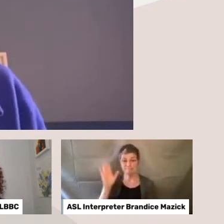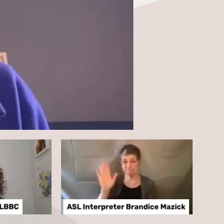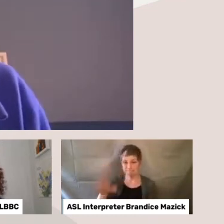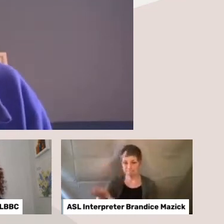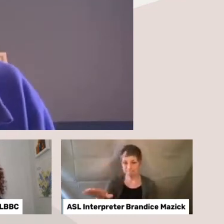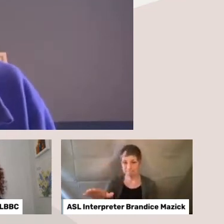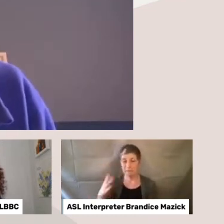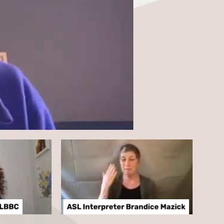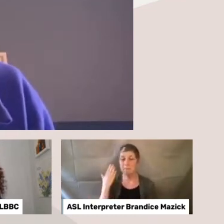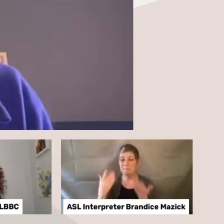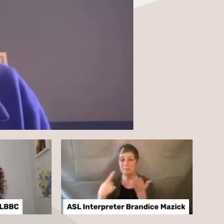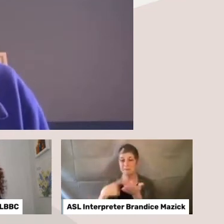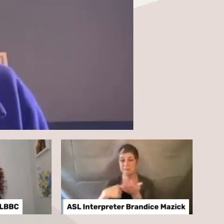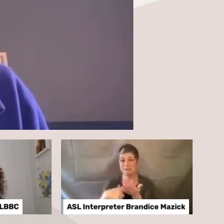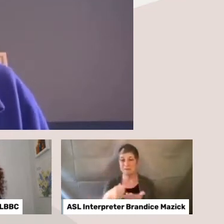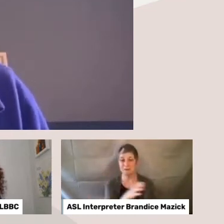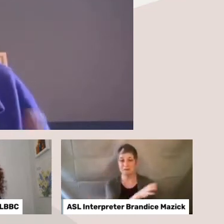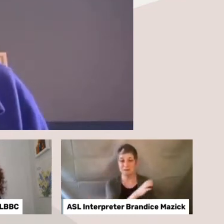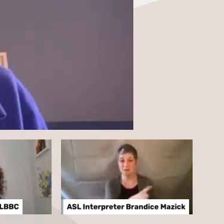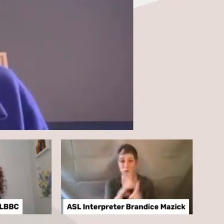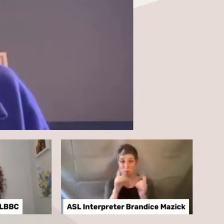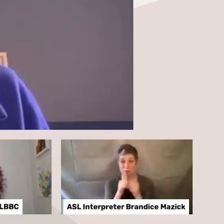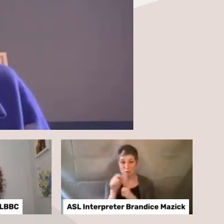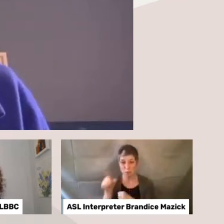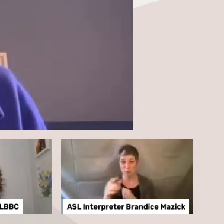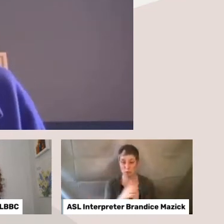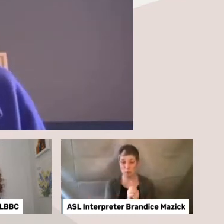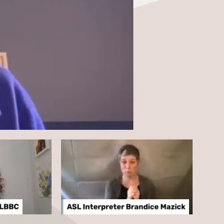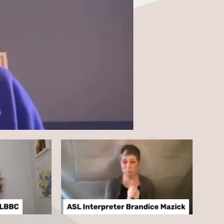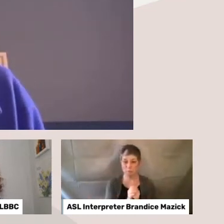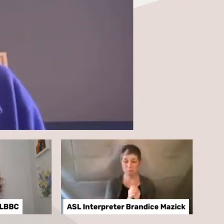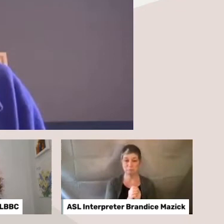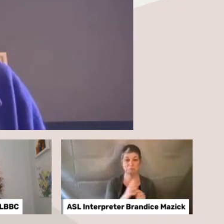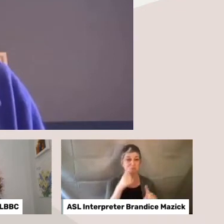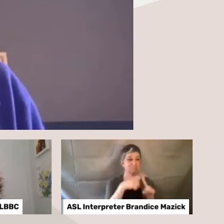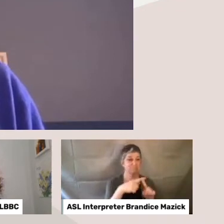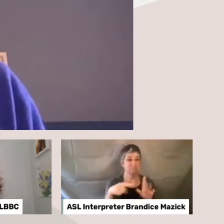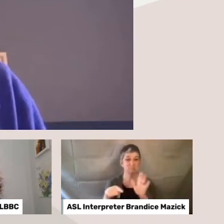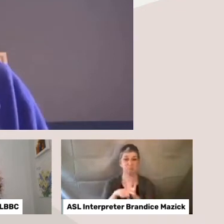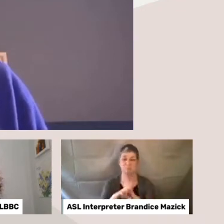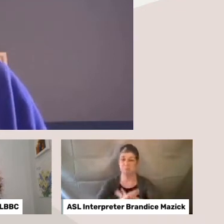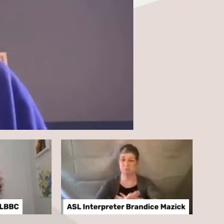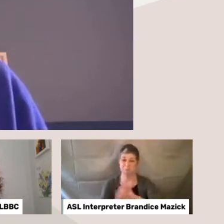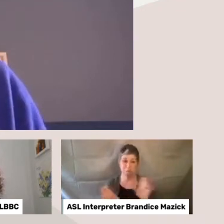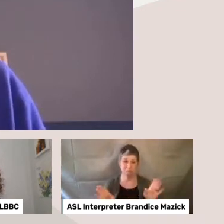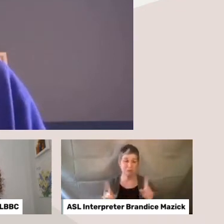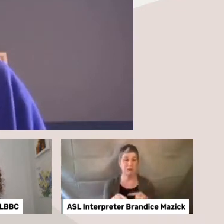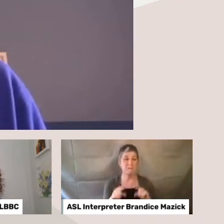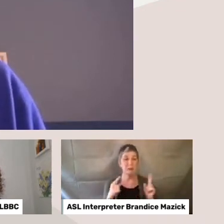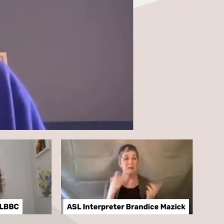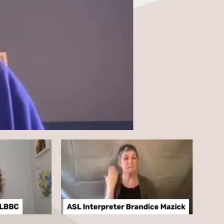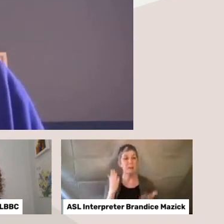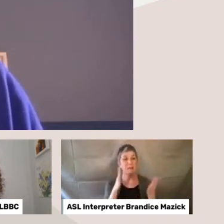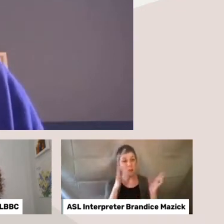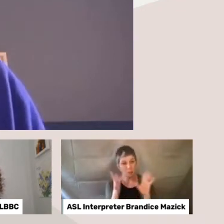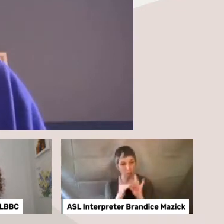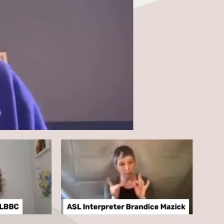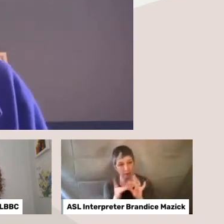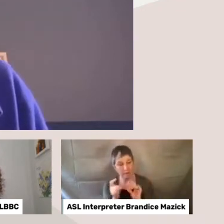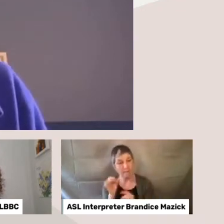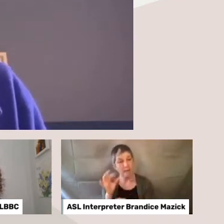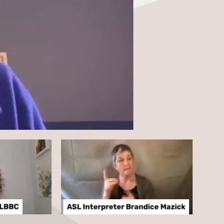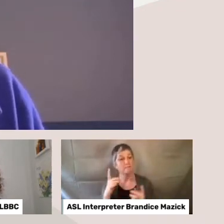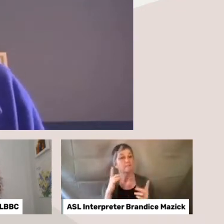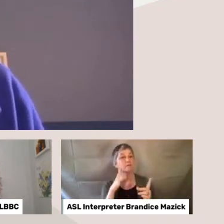may discuss clinical trials with you. That's not a good thing or a bad thing. But I may bring it up if there's a